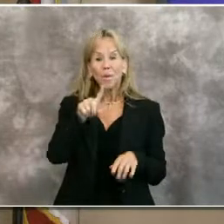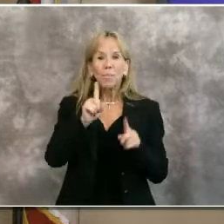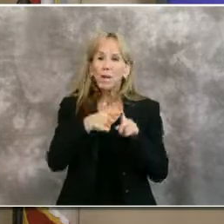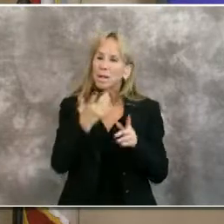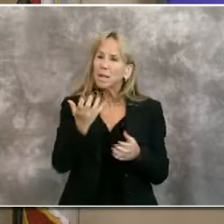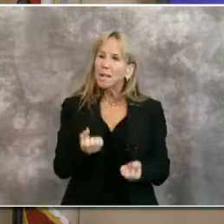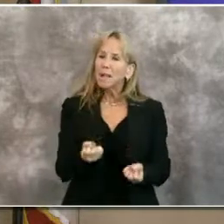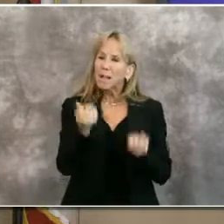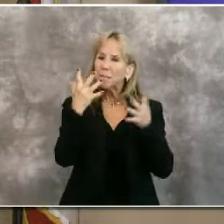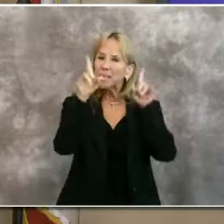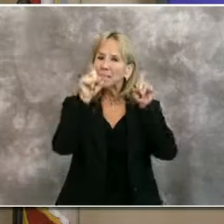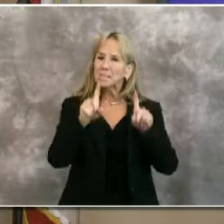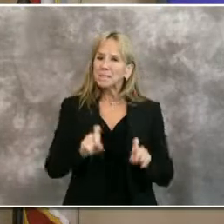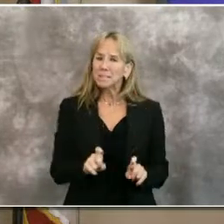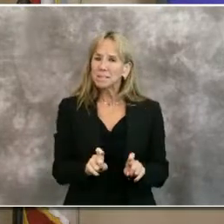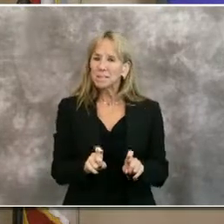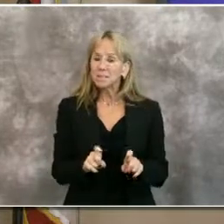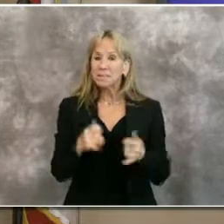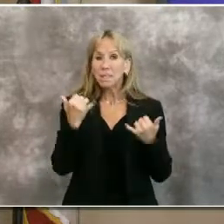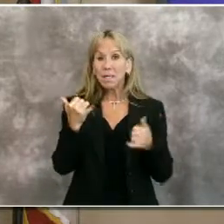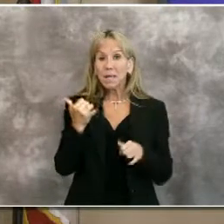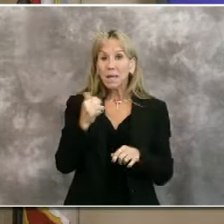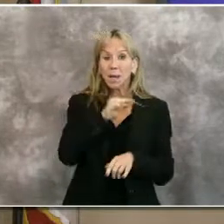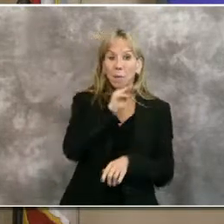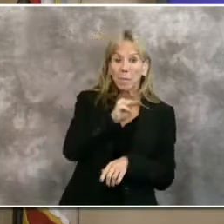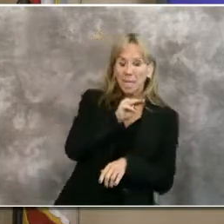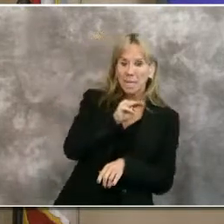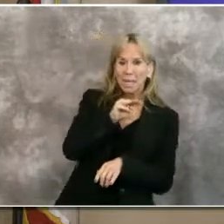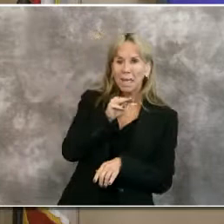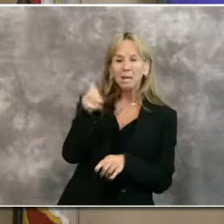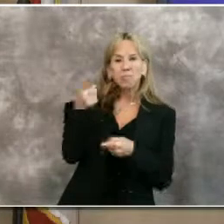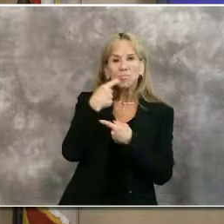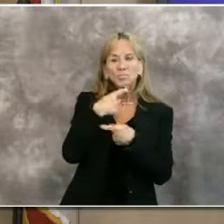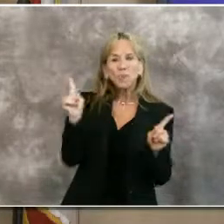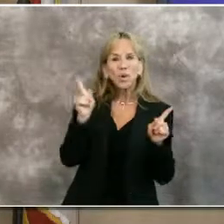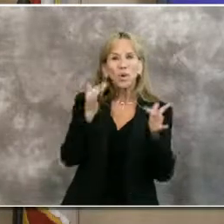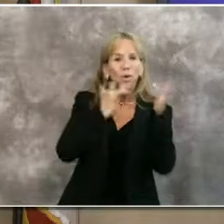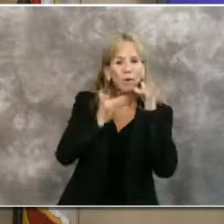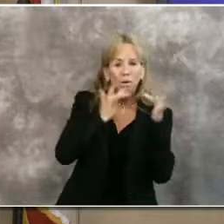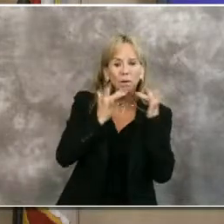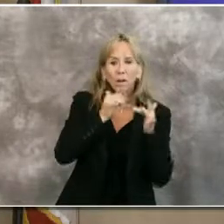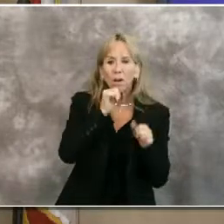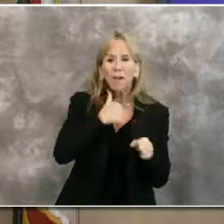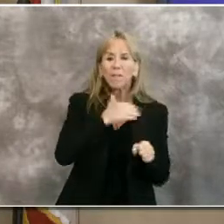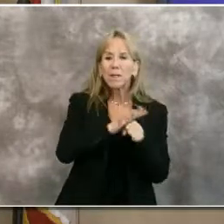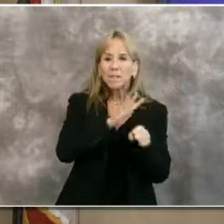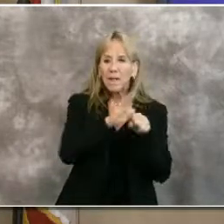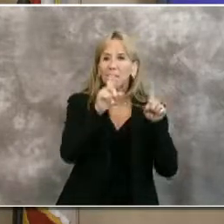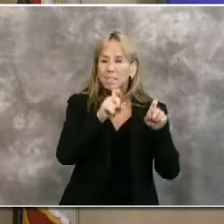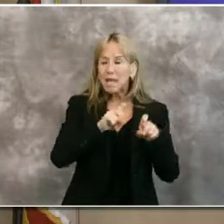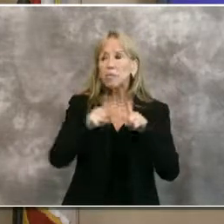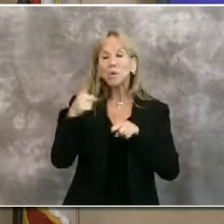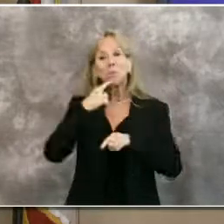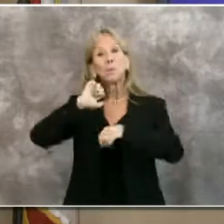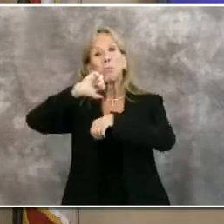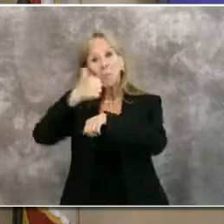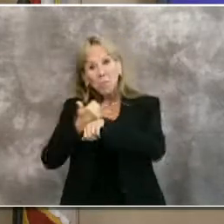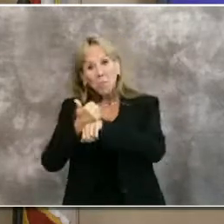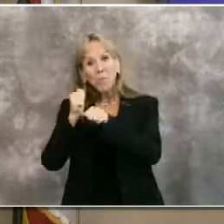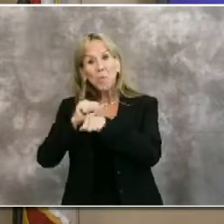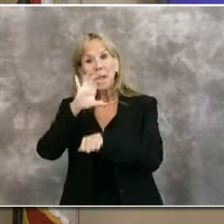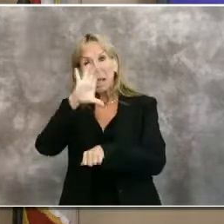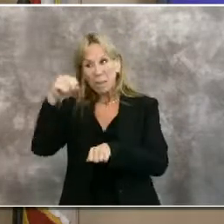number of tests. On Monday, you talked about a shortage of tests, although getting some help from a San Diego-based company, and we know Rite Aid is helping